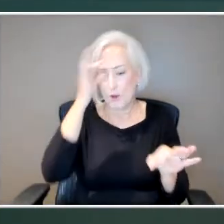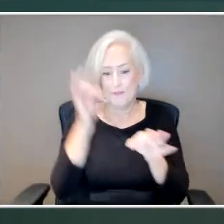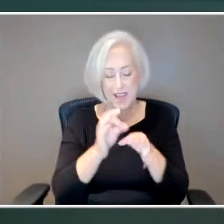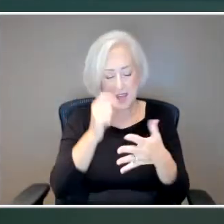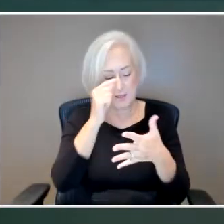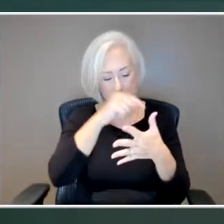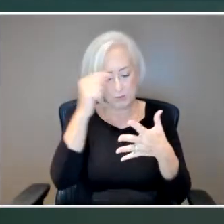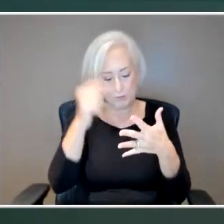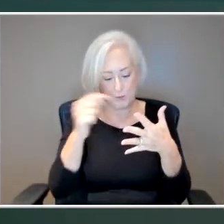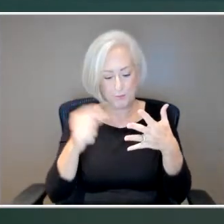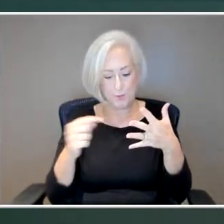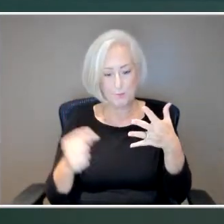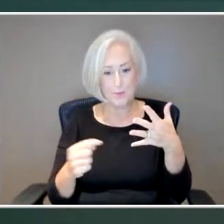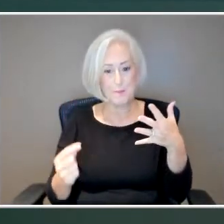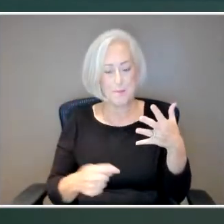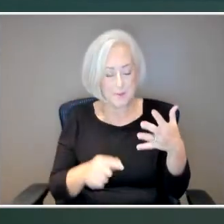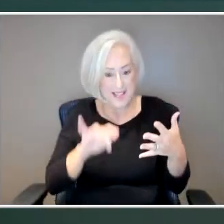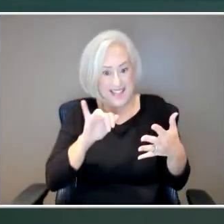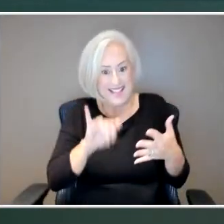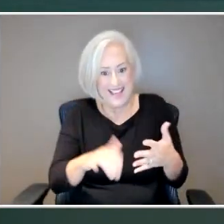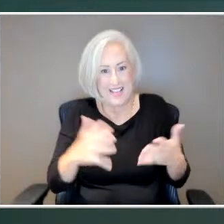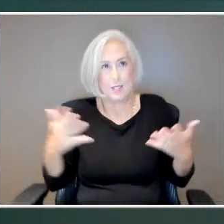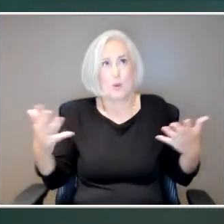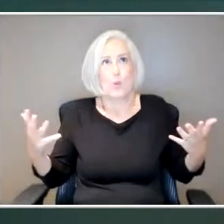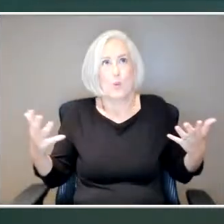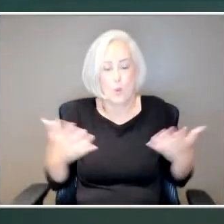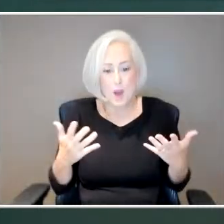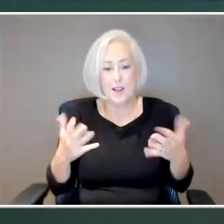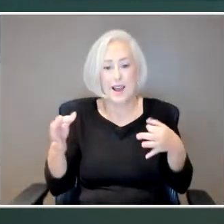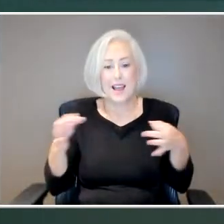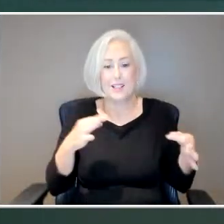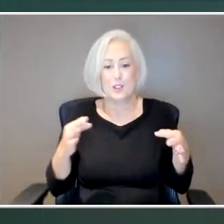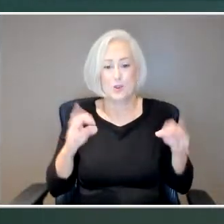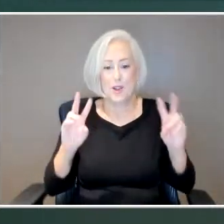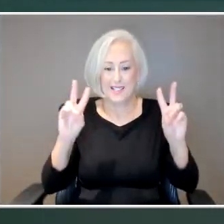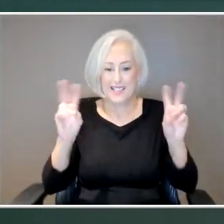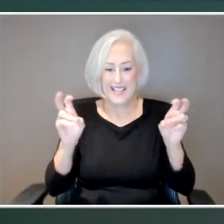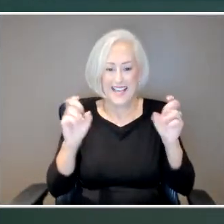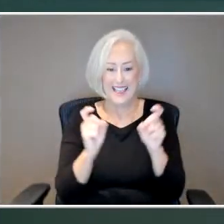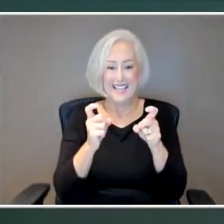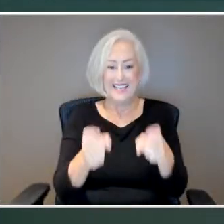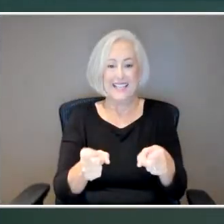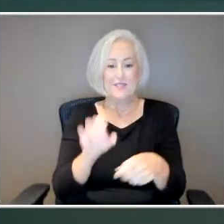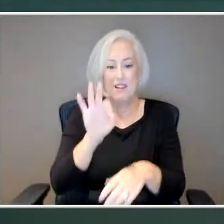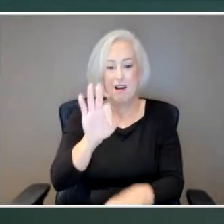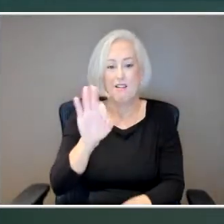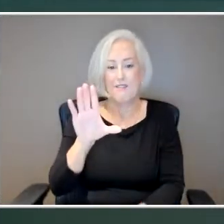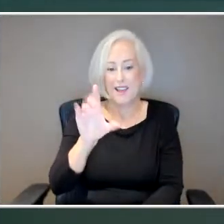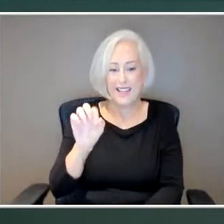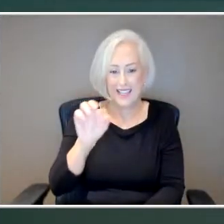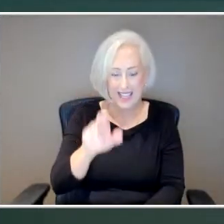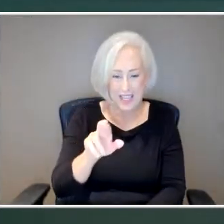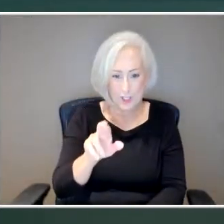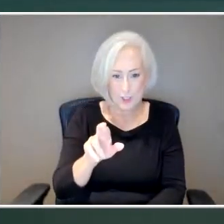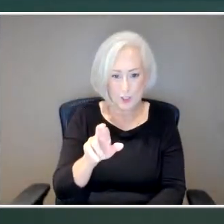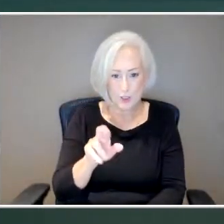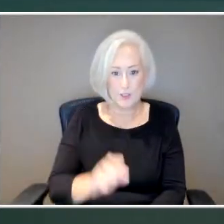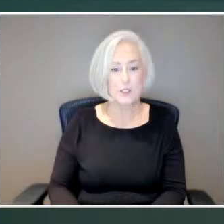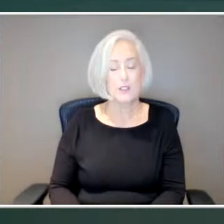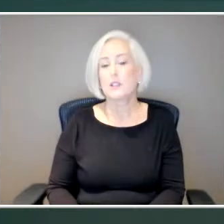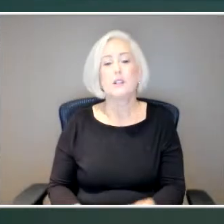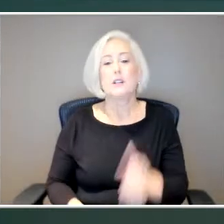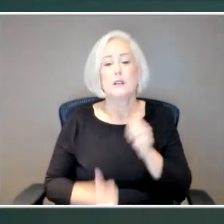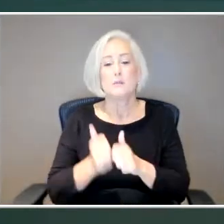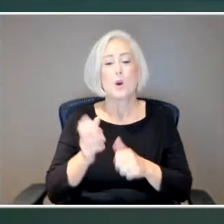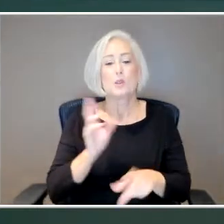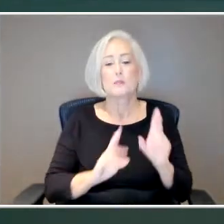And this is what I have always sort of described as the gift of cancer. And it's very difficult for people, most people are